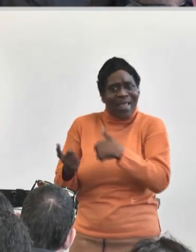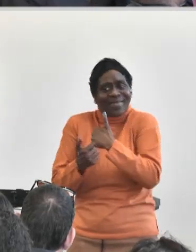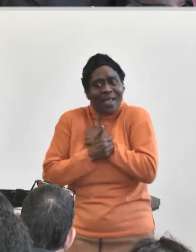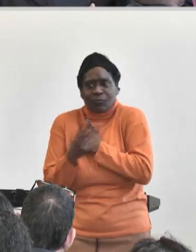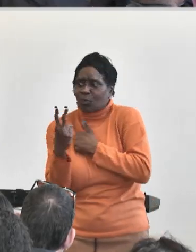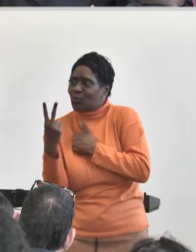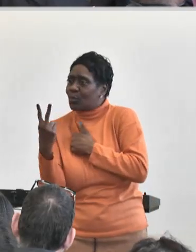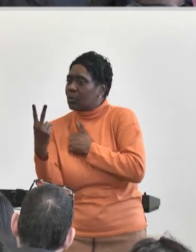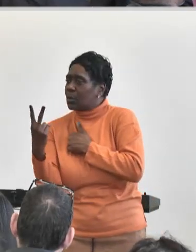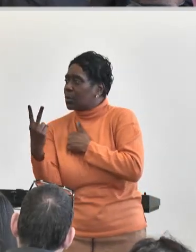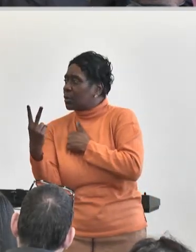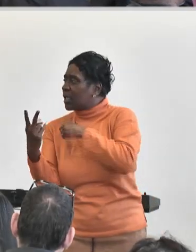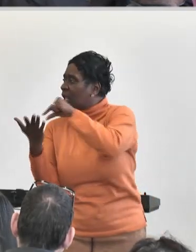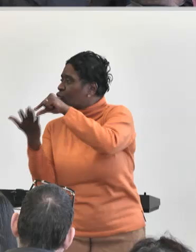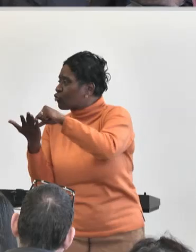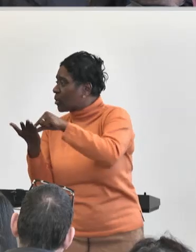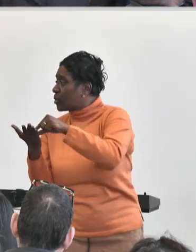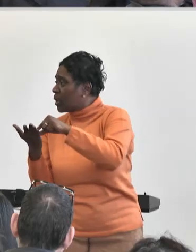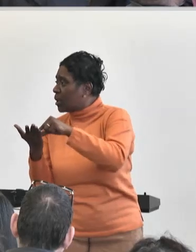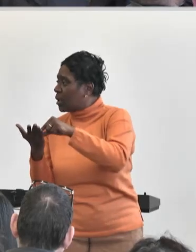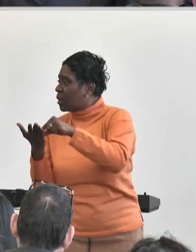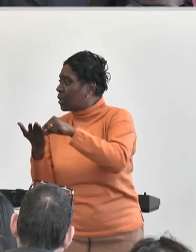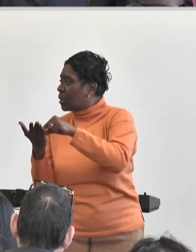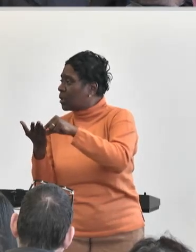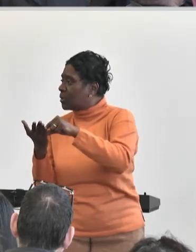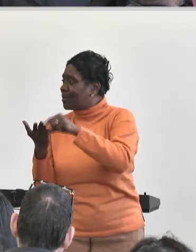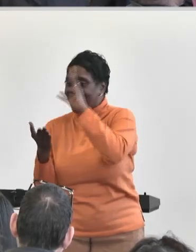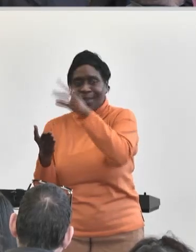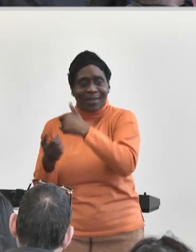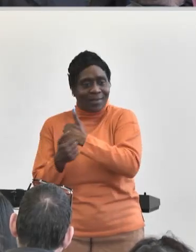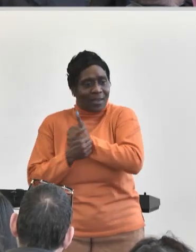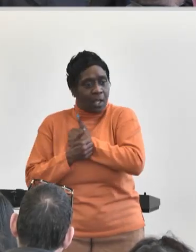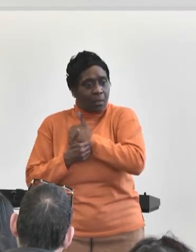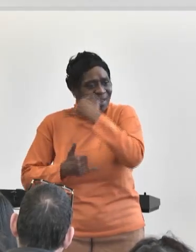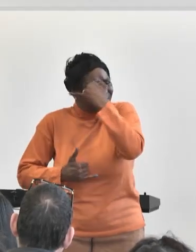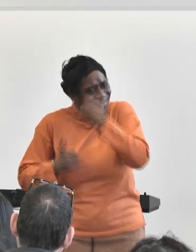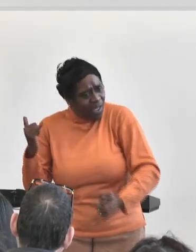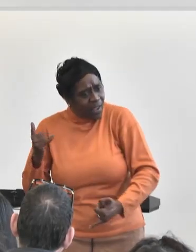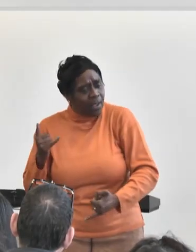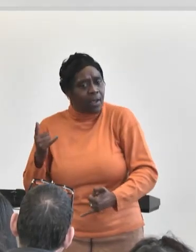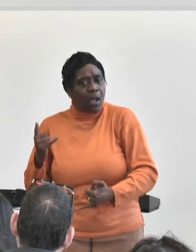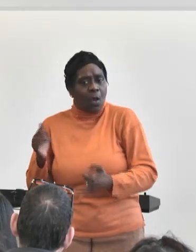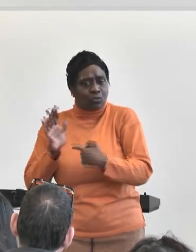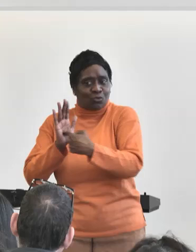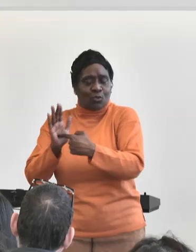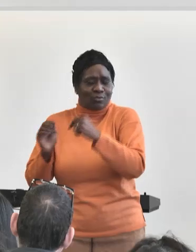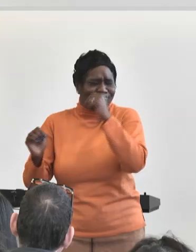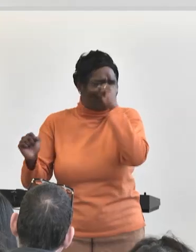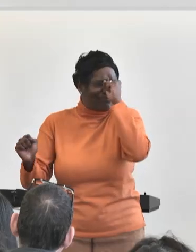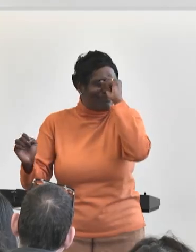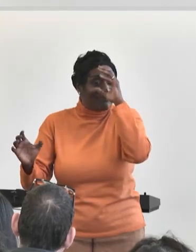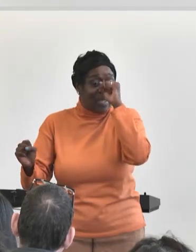y con amor. And that's the scriptural way. Y esa es la manera que habla la escritura. But lastly, pero últimamente, I want to show you amazingly